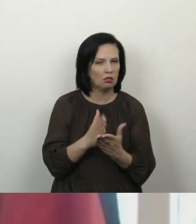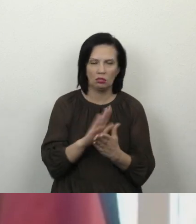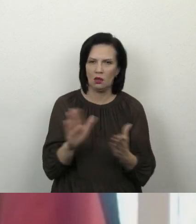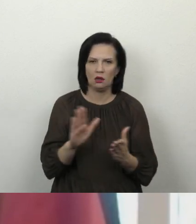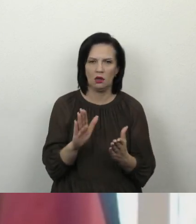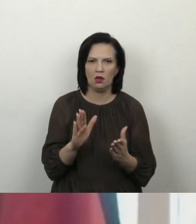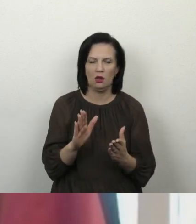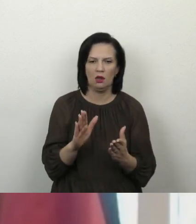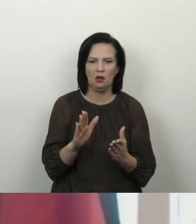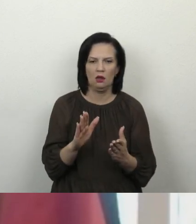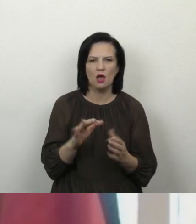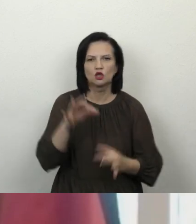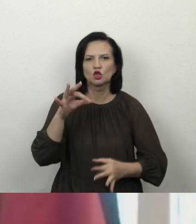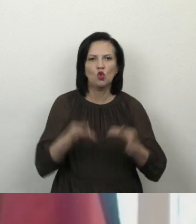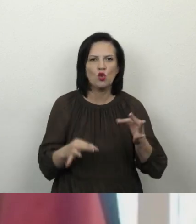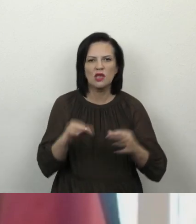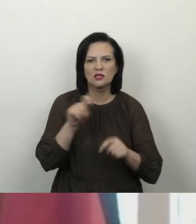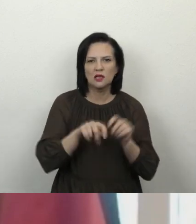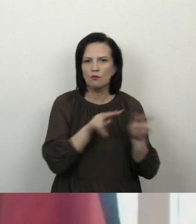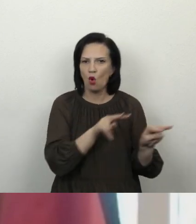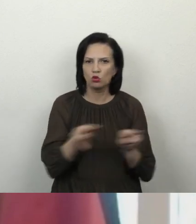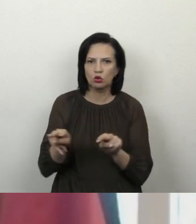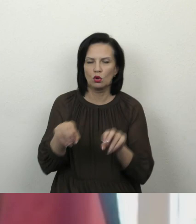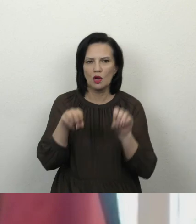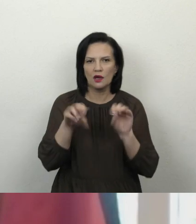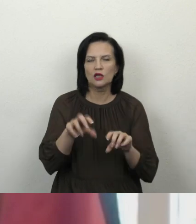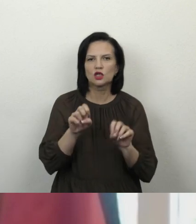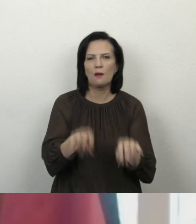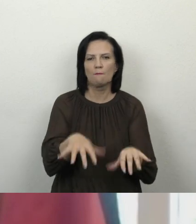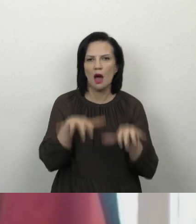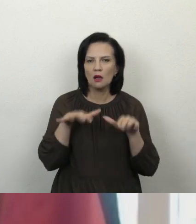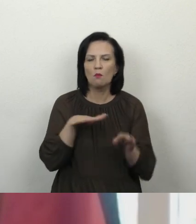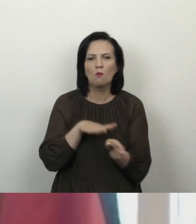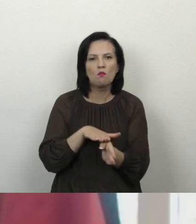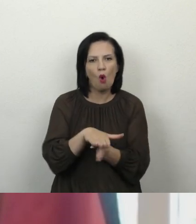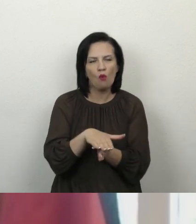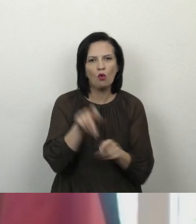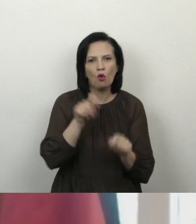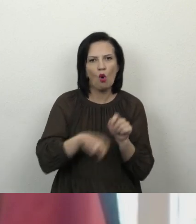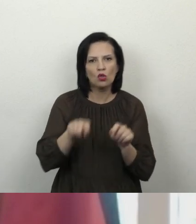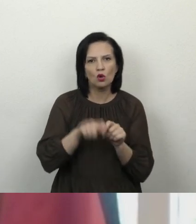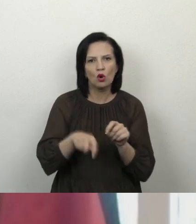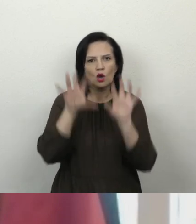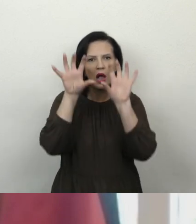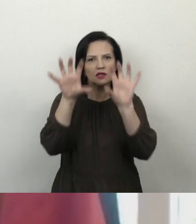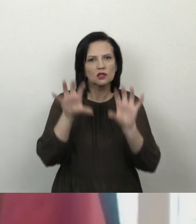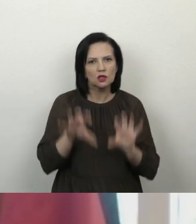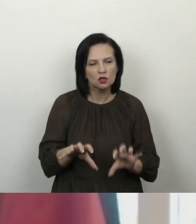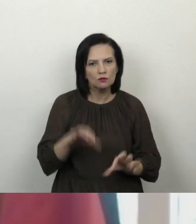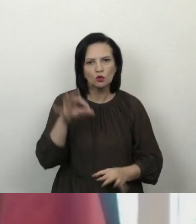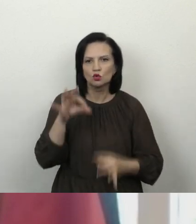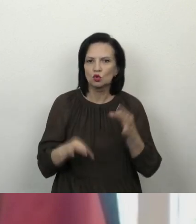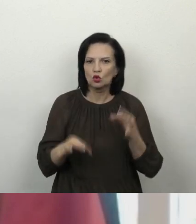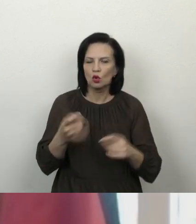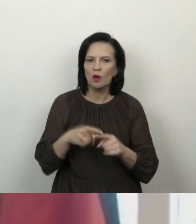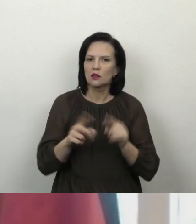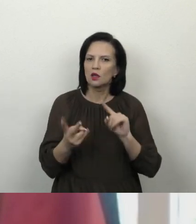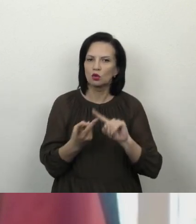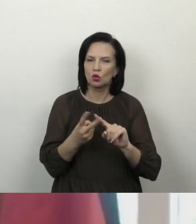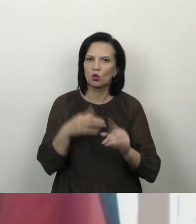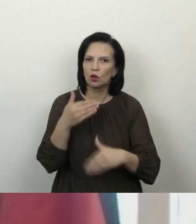of parliament is fully controlled by the Constitutional Court in the second step. And what's also very